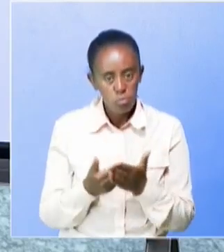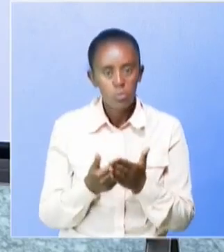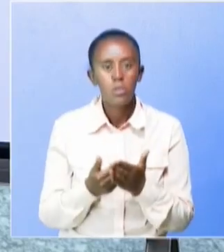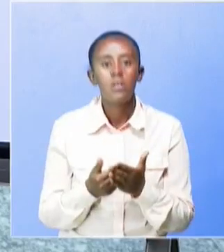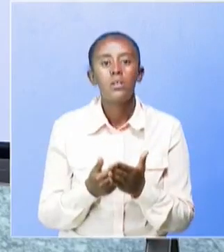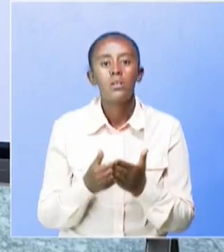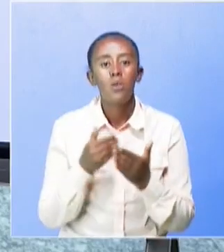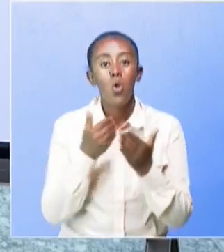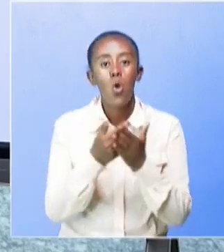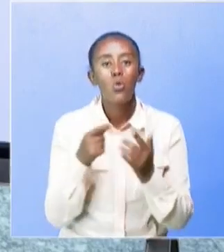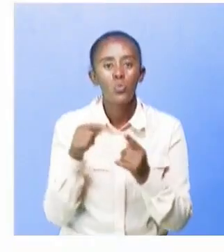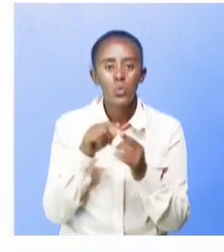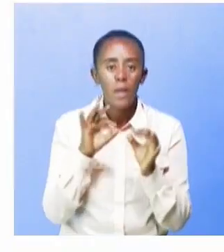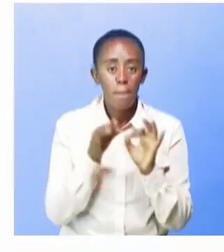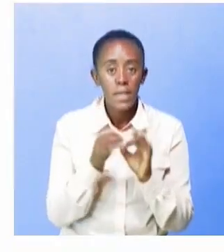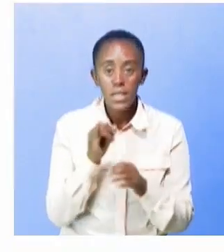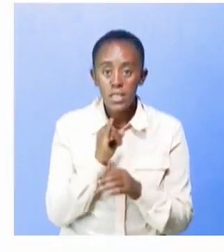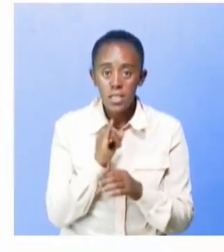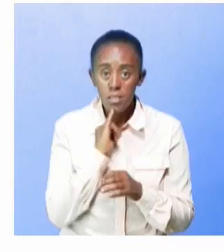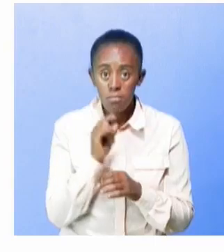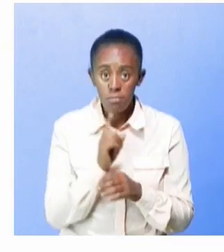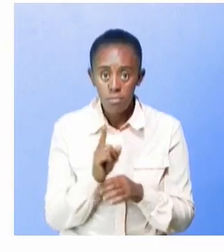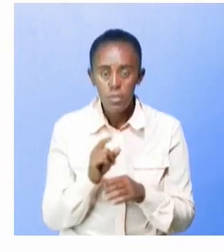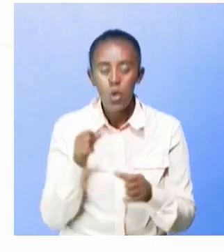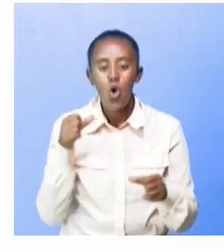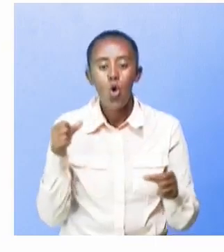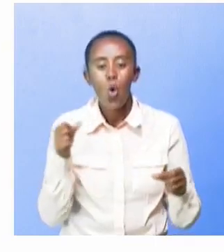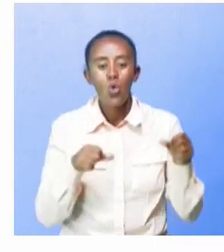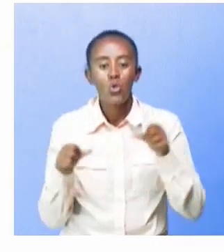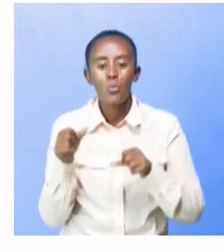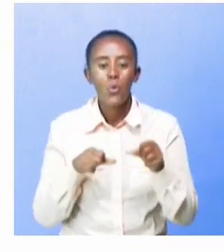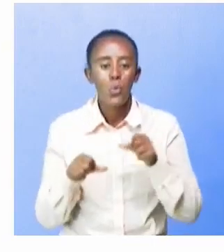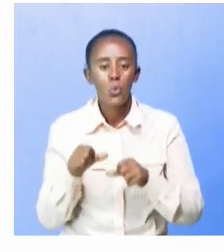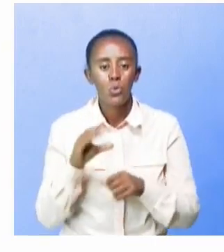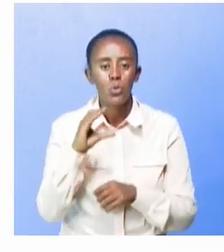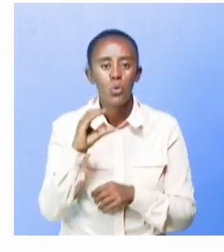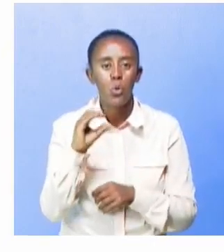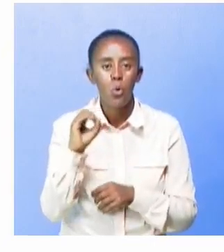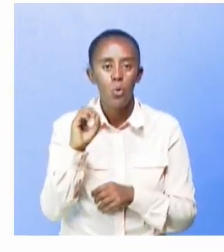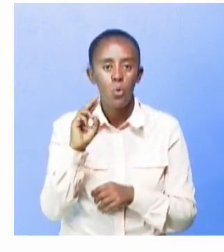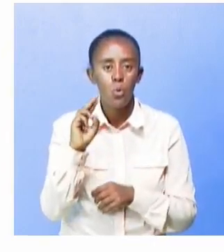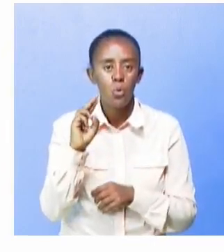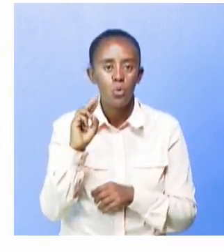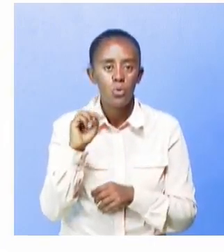close to the meaning, is what? Contribute.